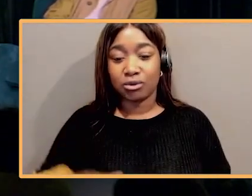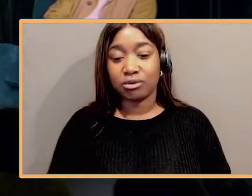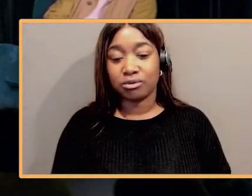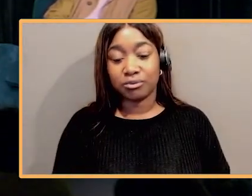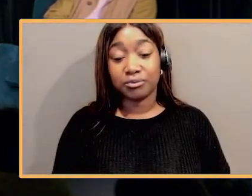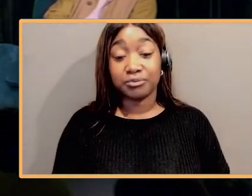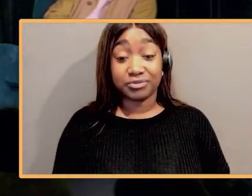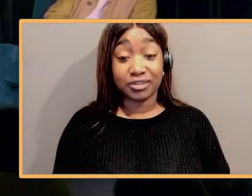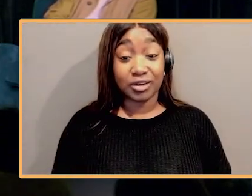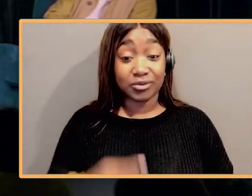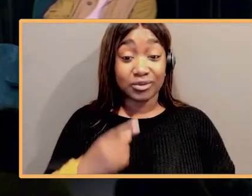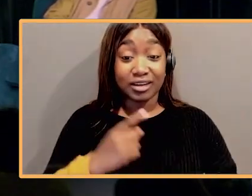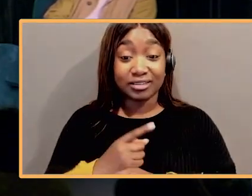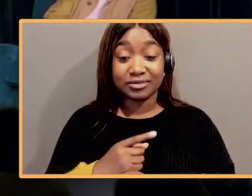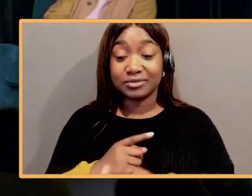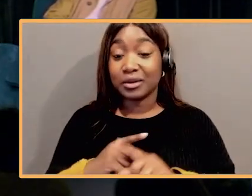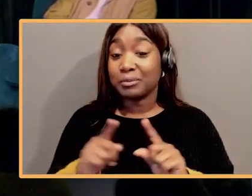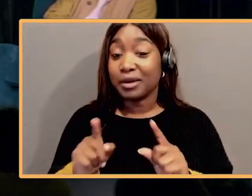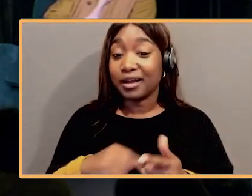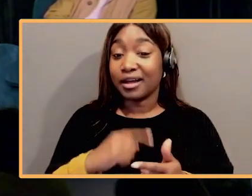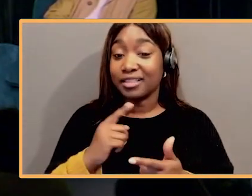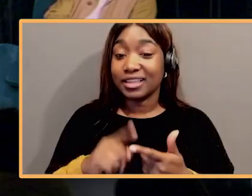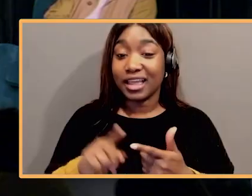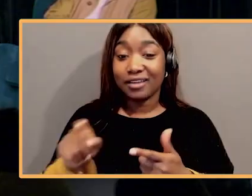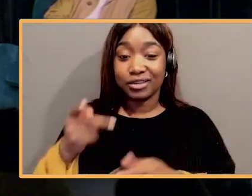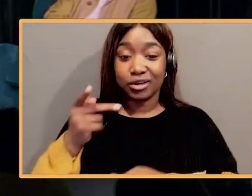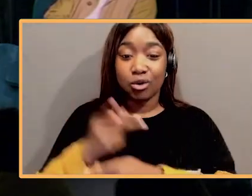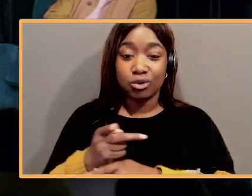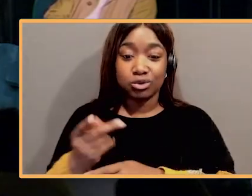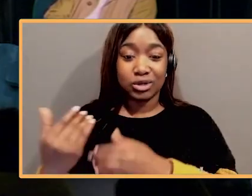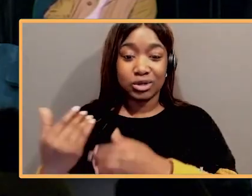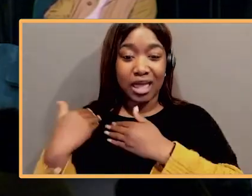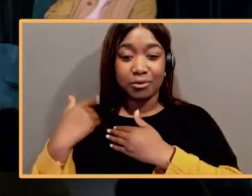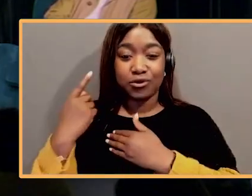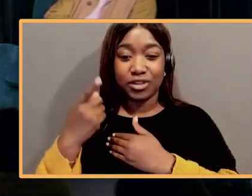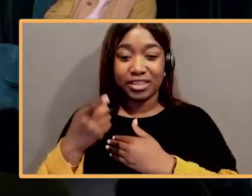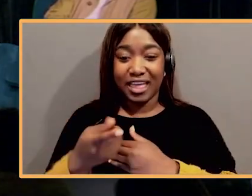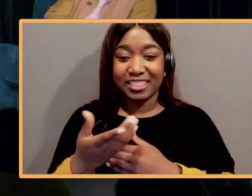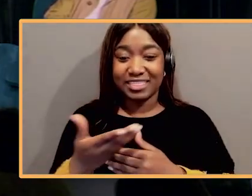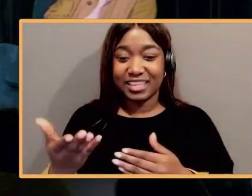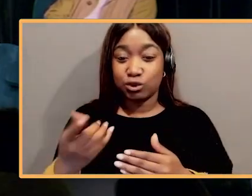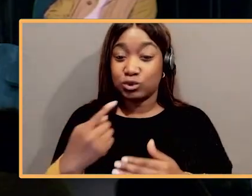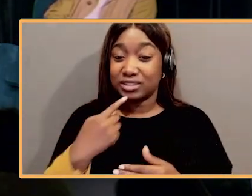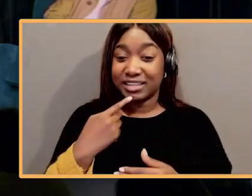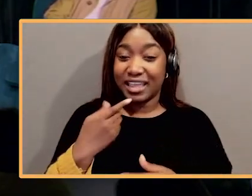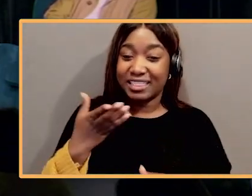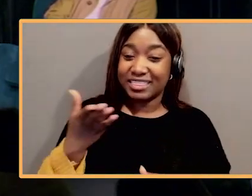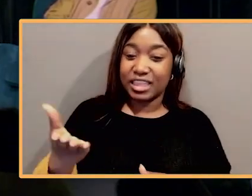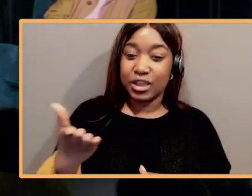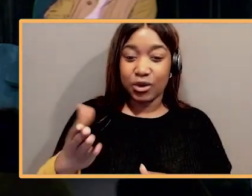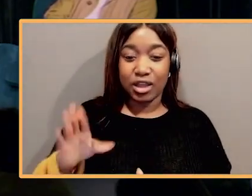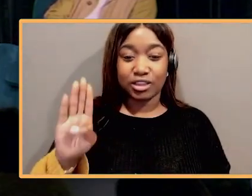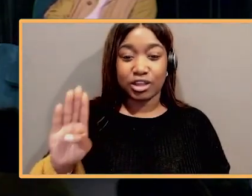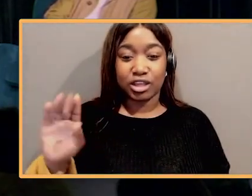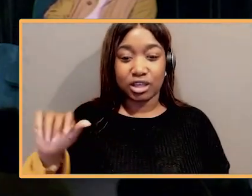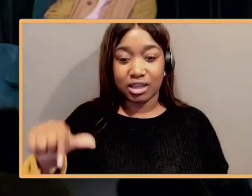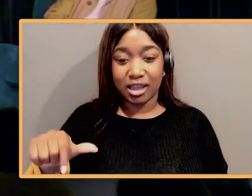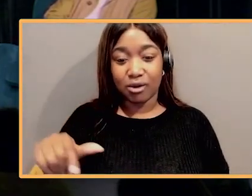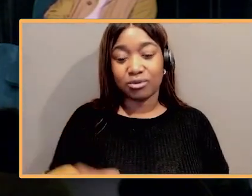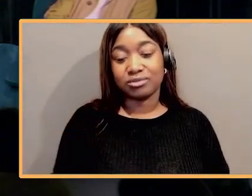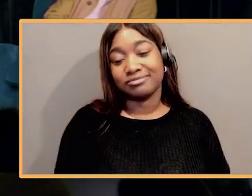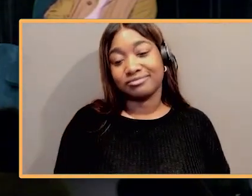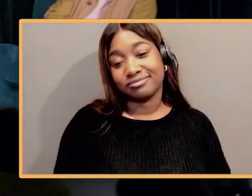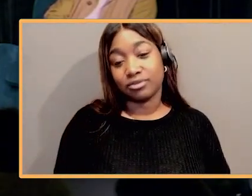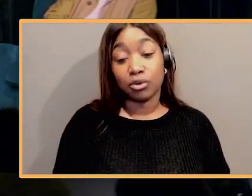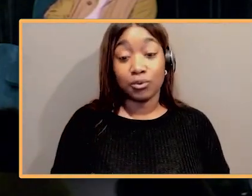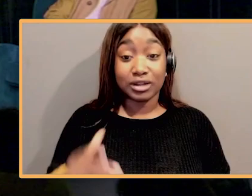But then I got to hold you accountable for this thing you said at the cookout, right? Like, we're learning how to love one